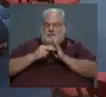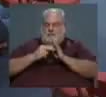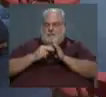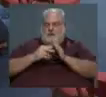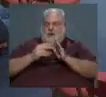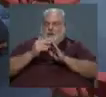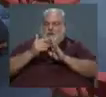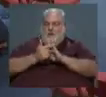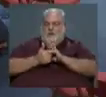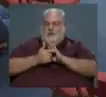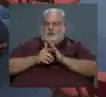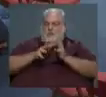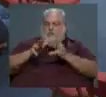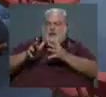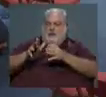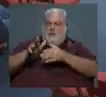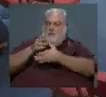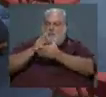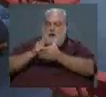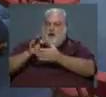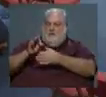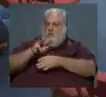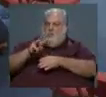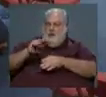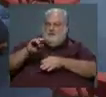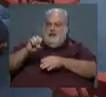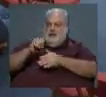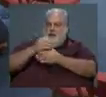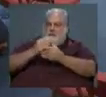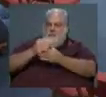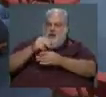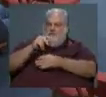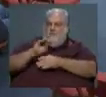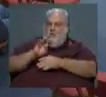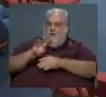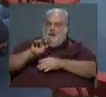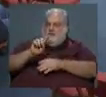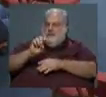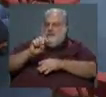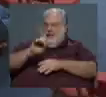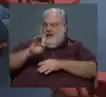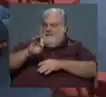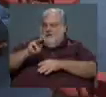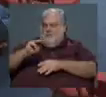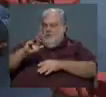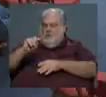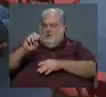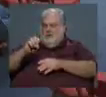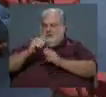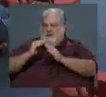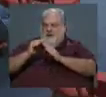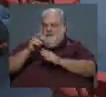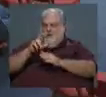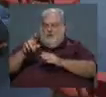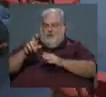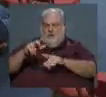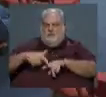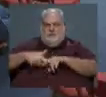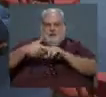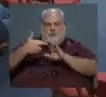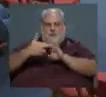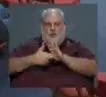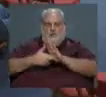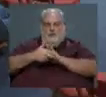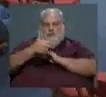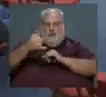An ordinance to abandon a portion of an alley along the west side of Block 4, Deaf Mute Edition in the city of Little Rock, Arkansas. Second reading. We suspend the rules and place on